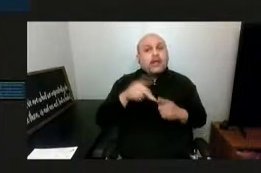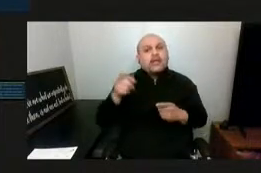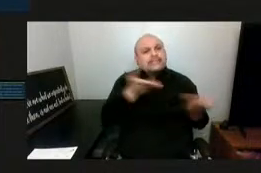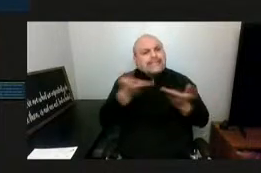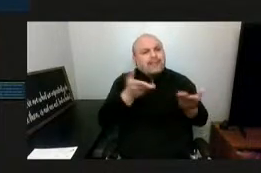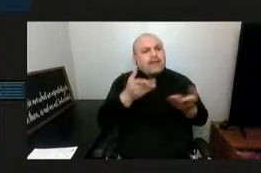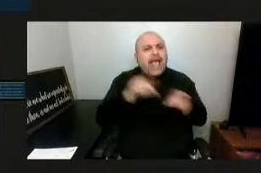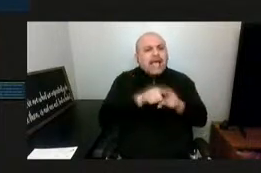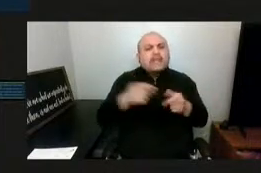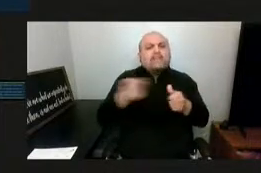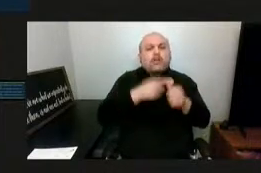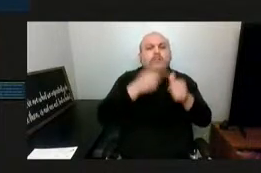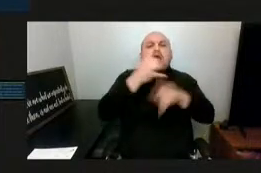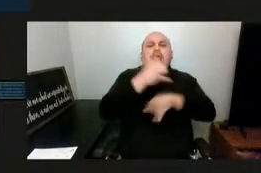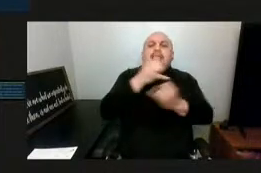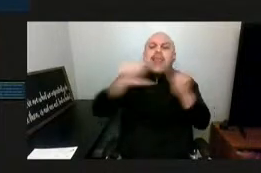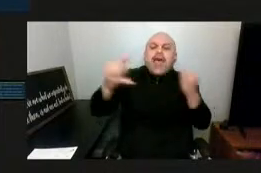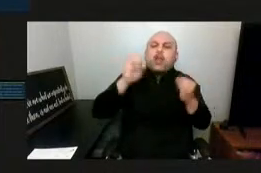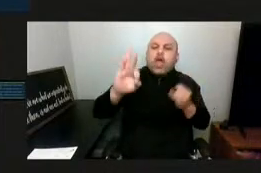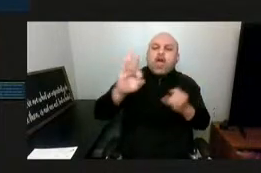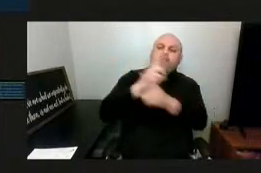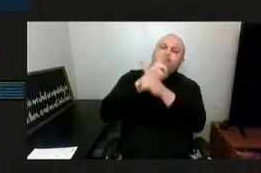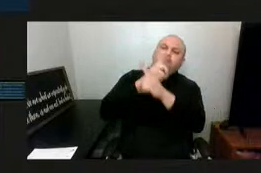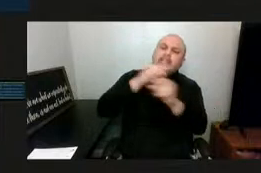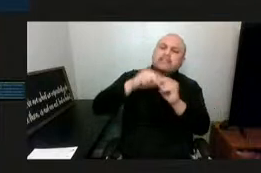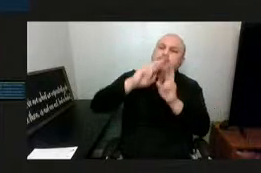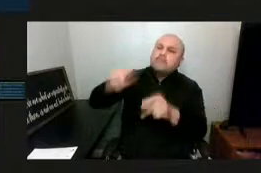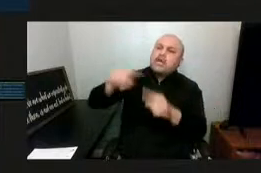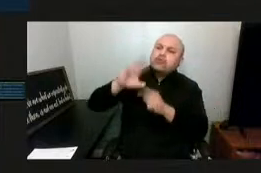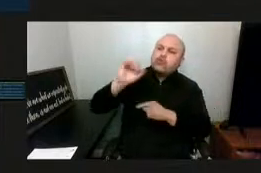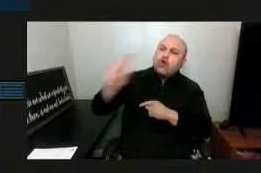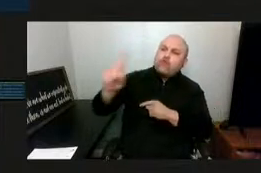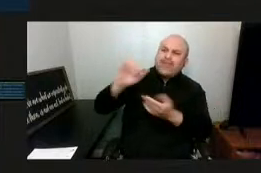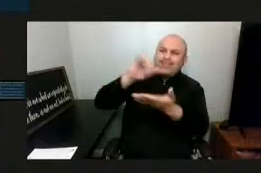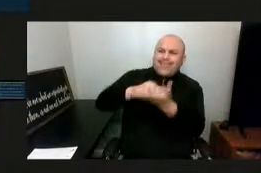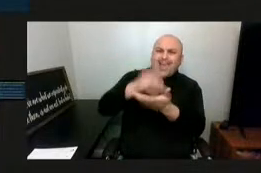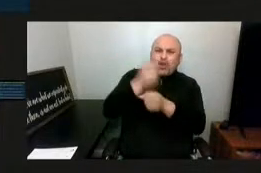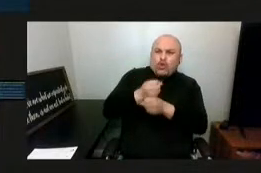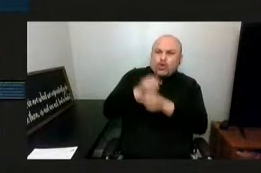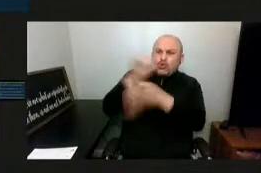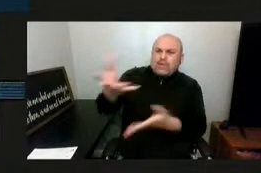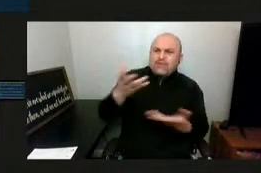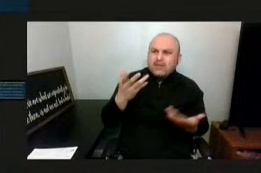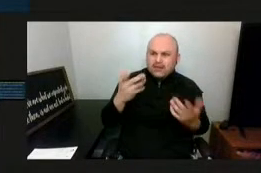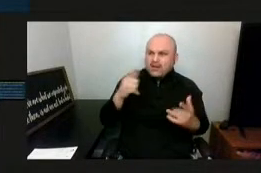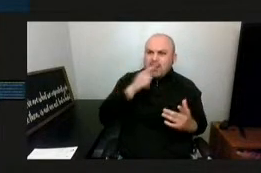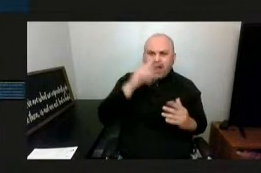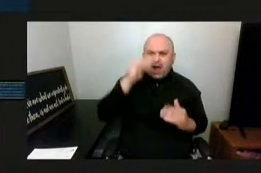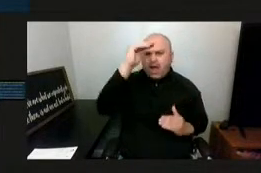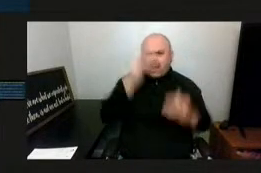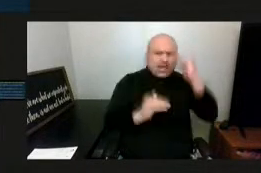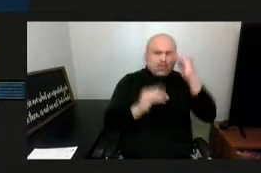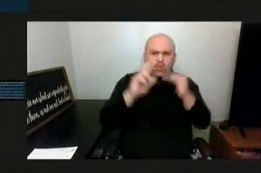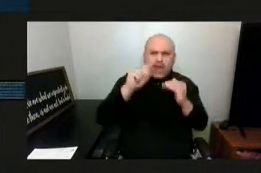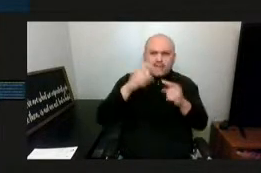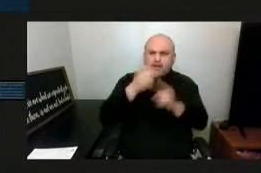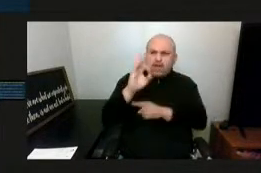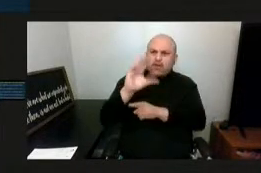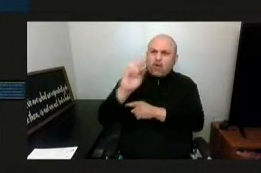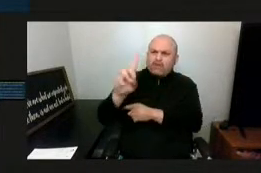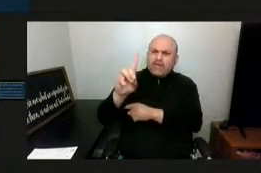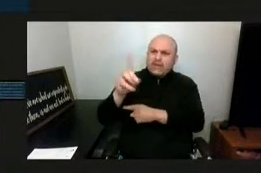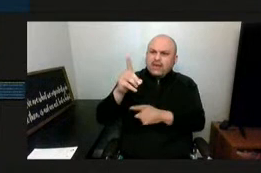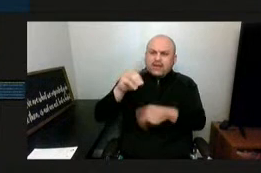of defense in response to COVID, and how this contributes to unequal rates of COVID infection and death.